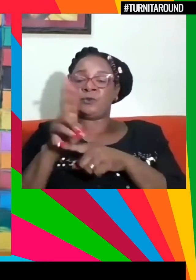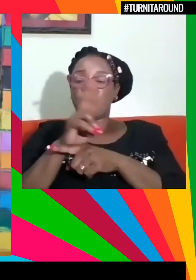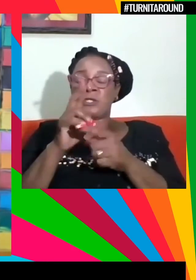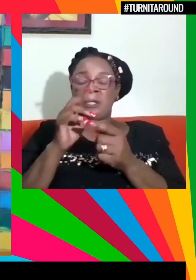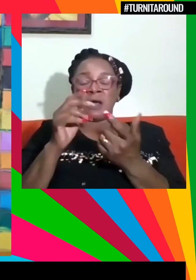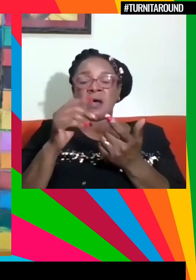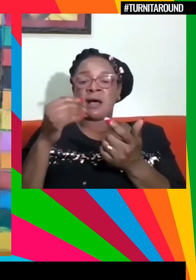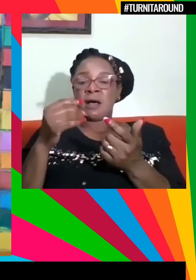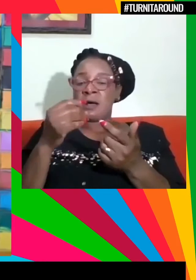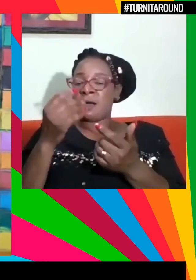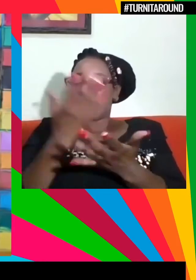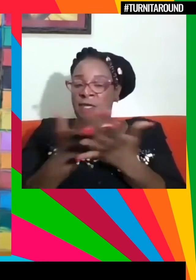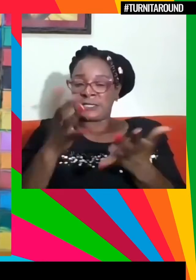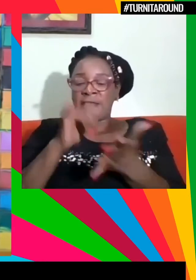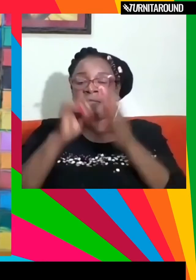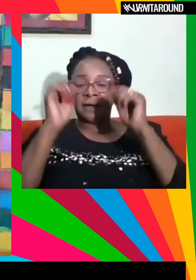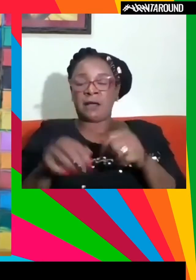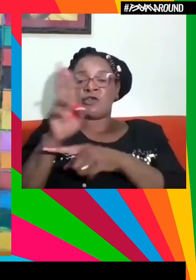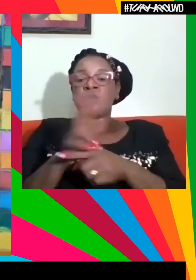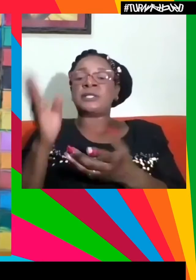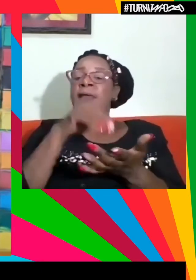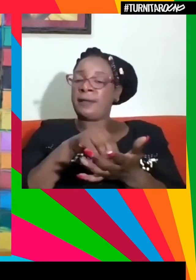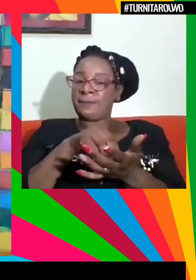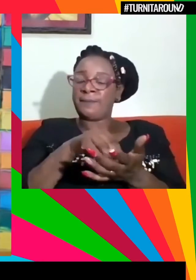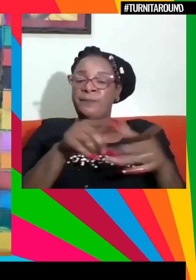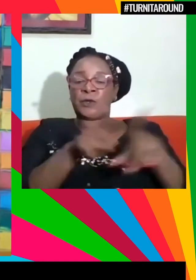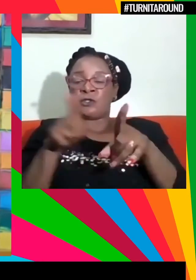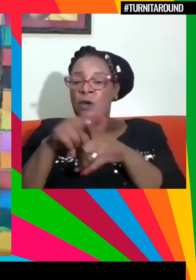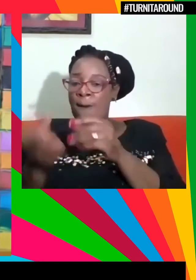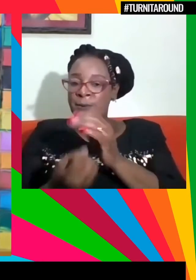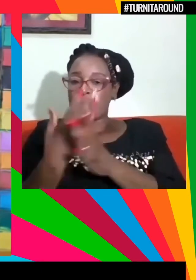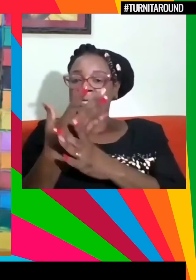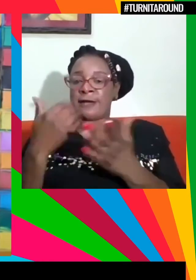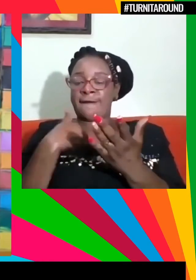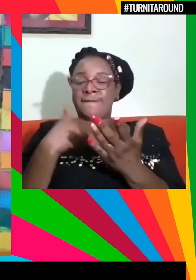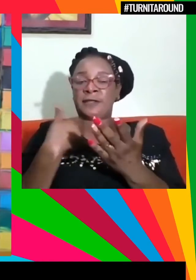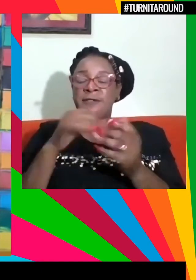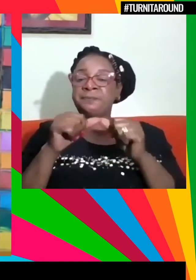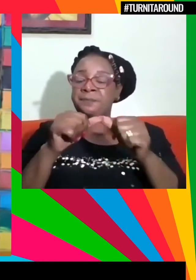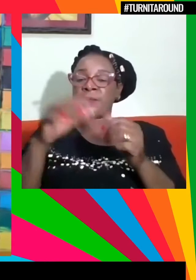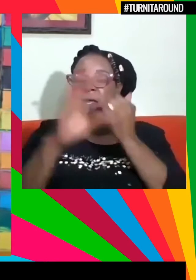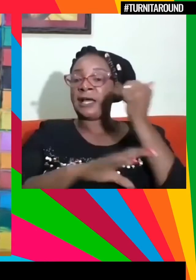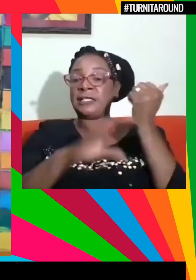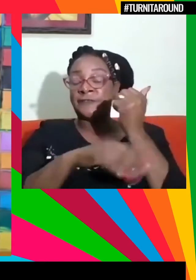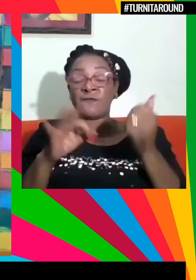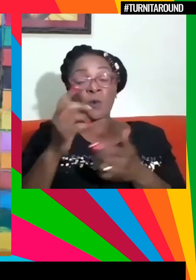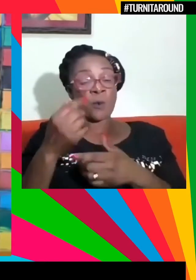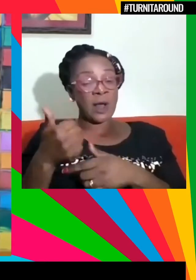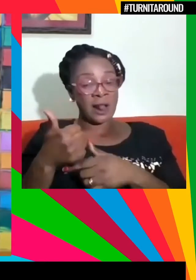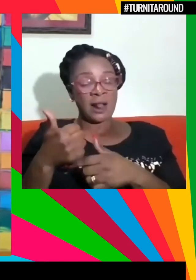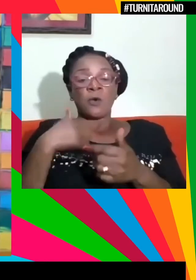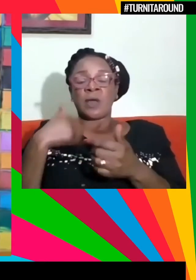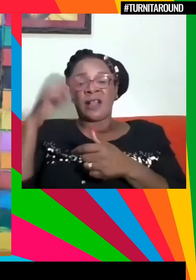HP products through our Planet Partners program. And we offer that recycling in over 79 countries worldwide. So we're really